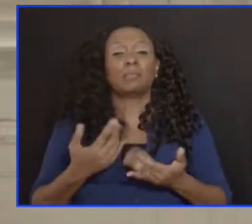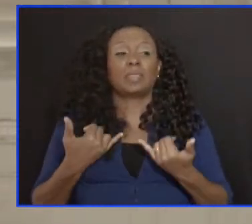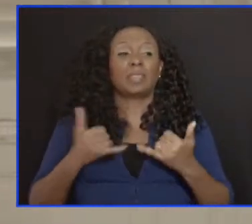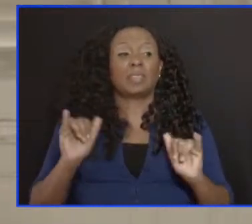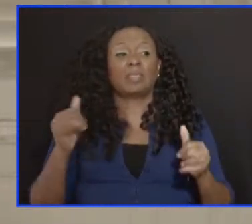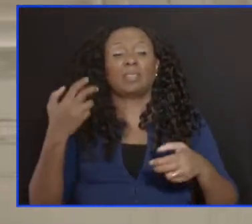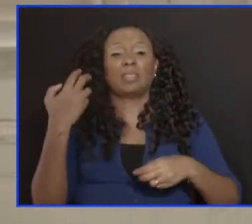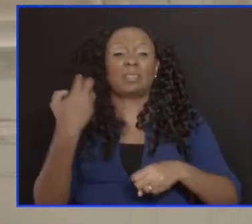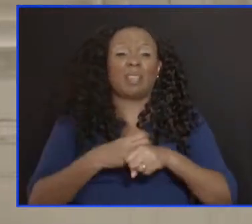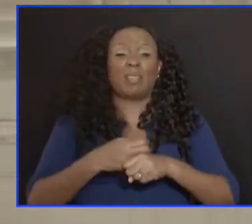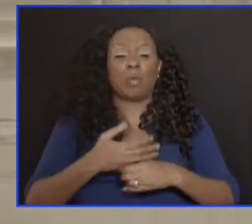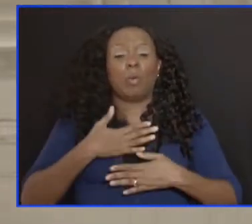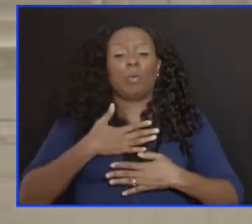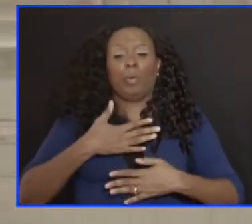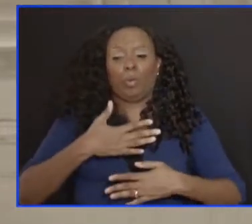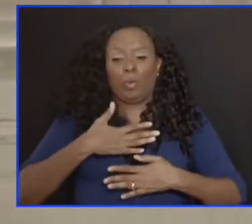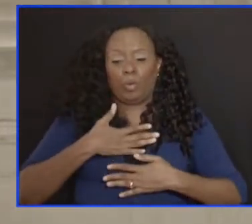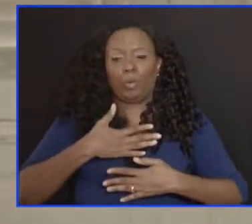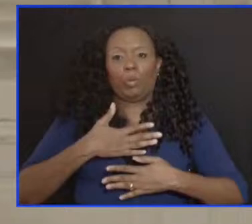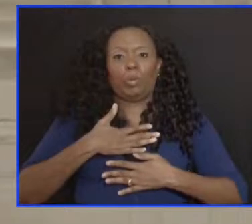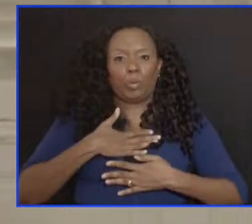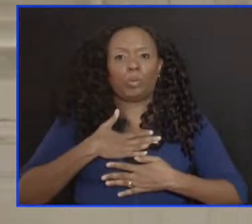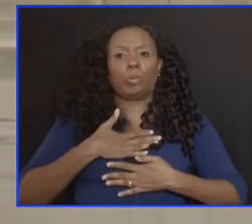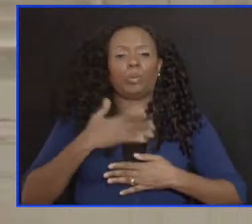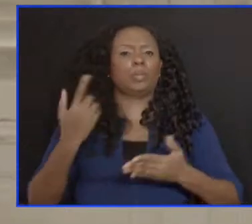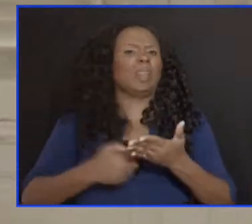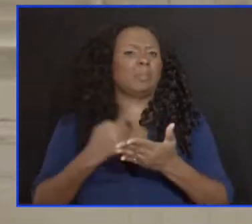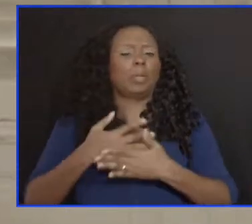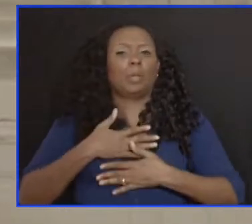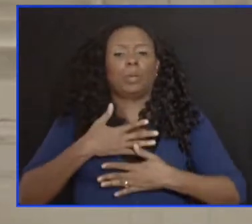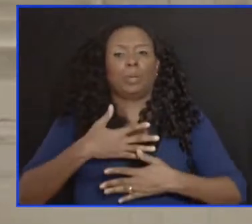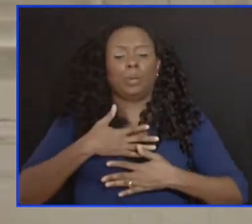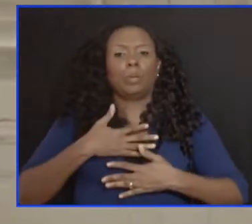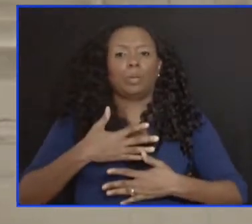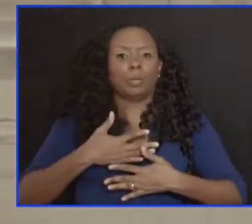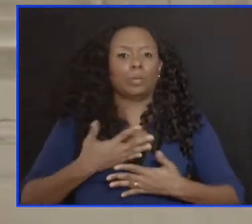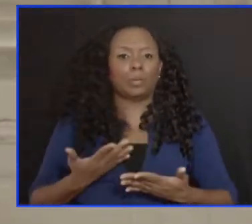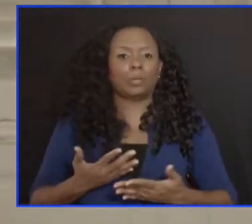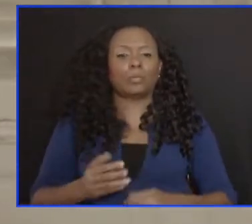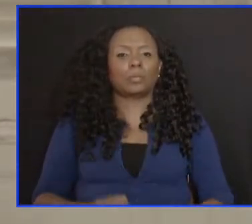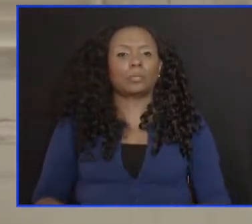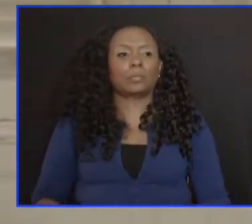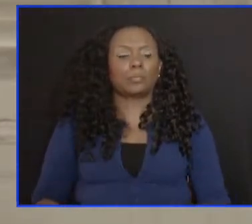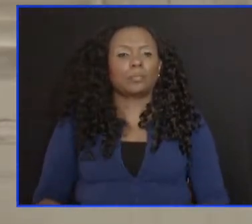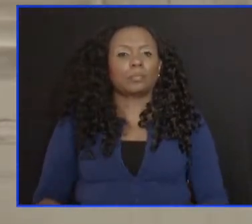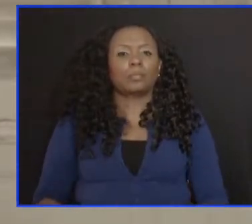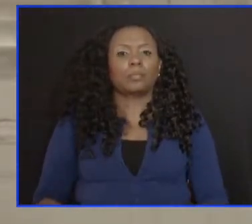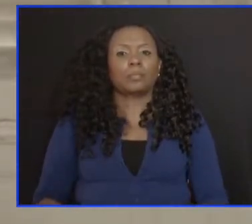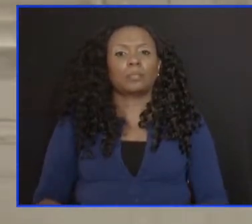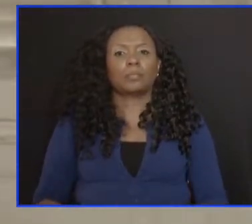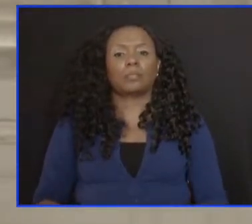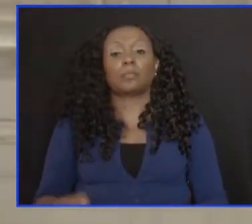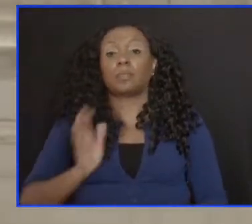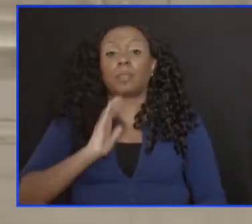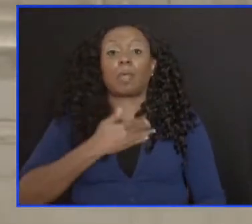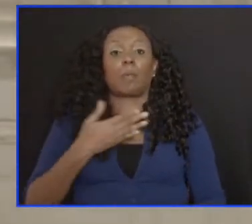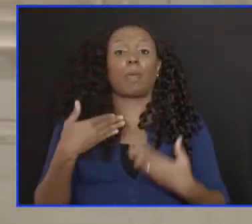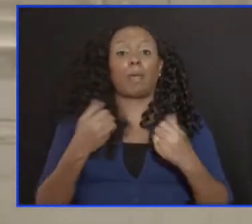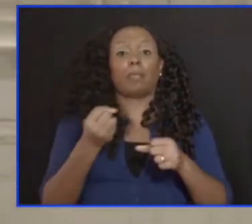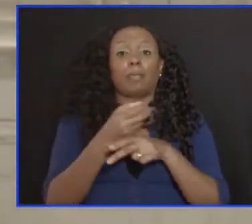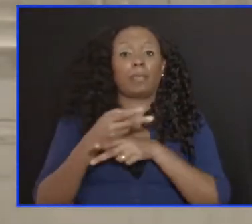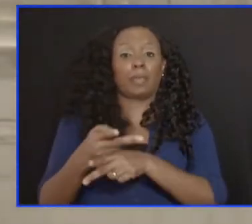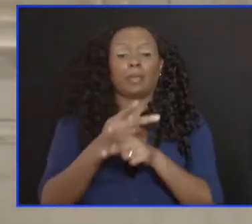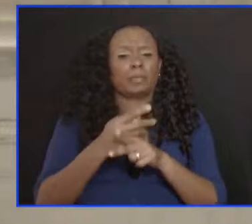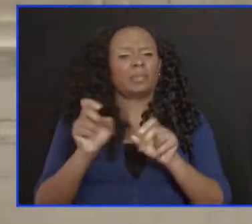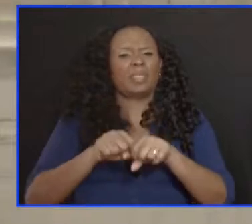for those who've had respiratory disease, of course, we get that appropriately assessed as well. And the healthcare system continues to function to